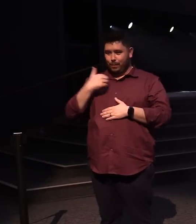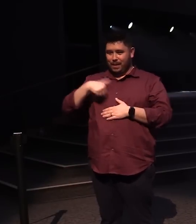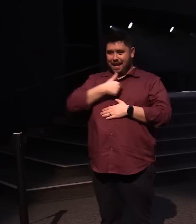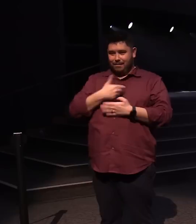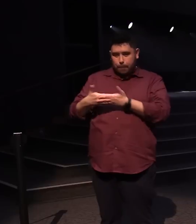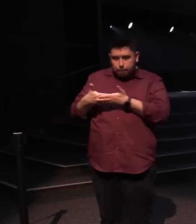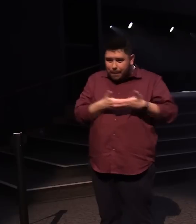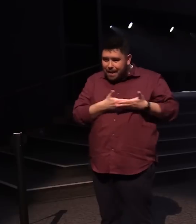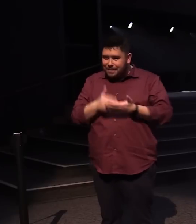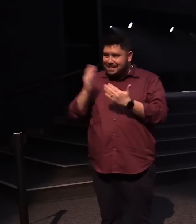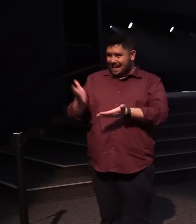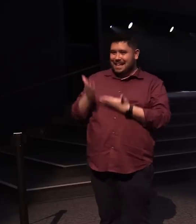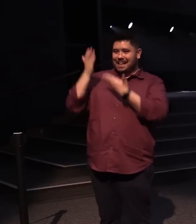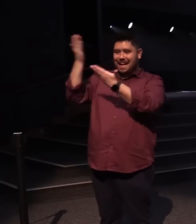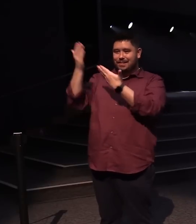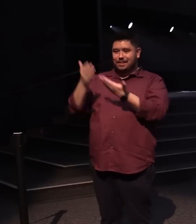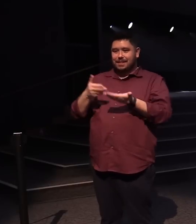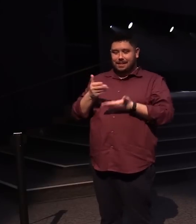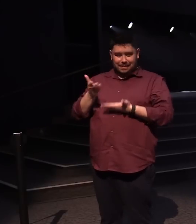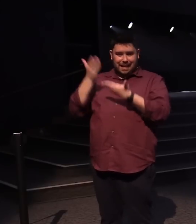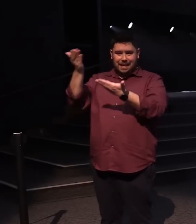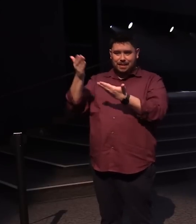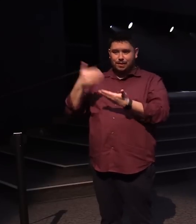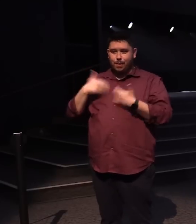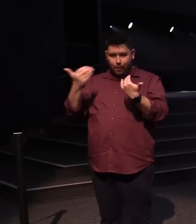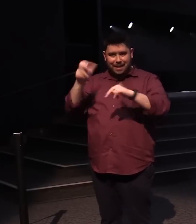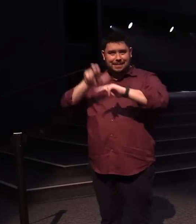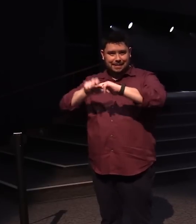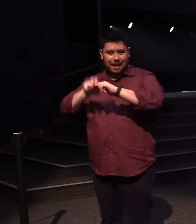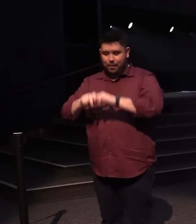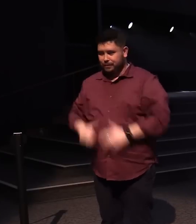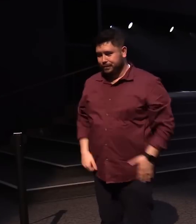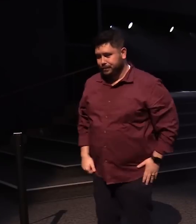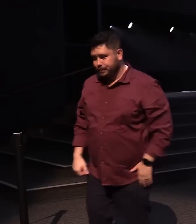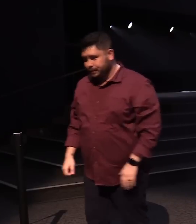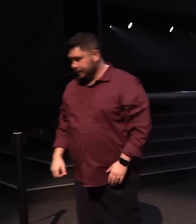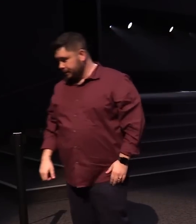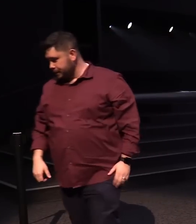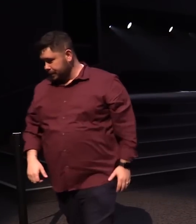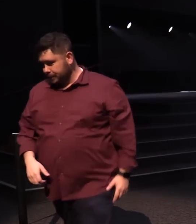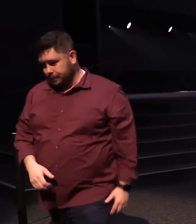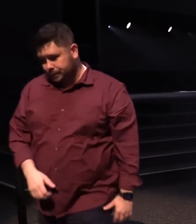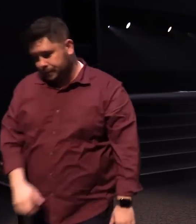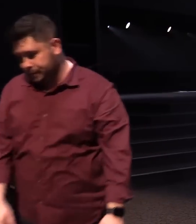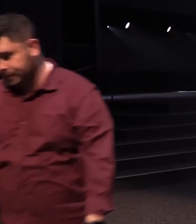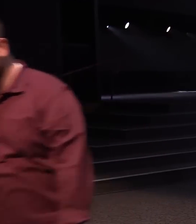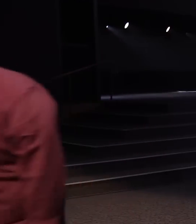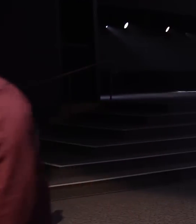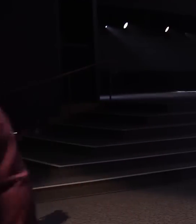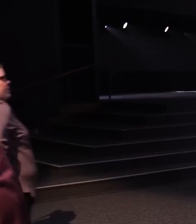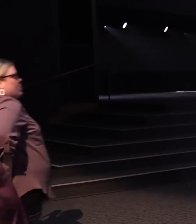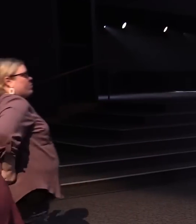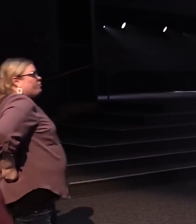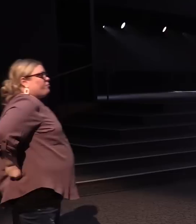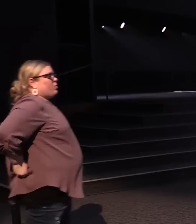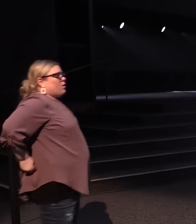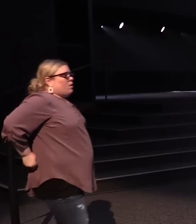dedication today, so I'm going to invite you to go ahead and have a seat as we celebrate and invite our families to come up and come